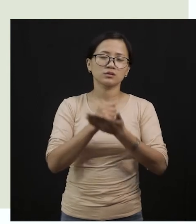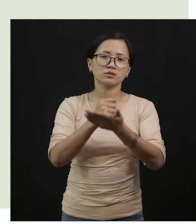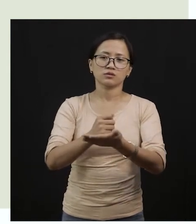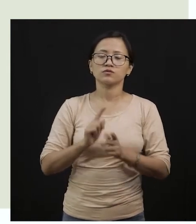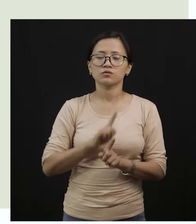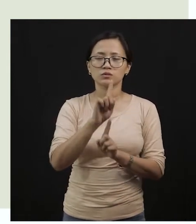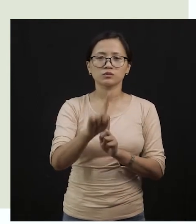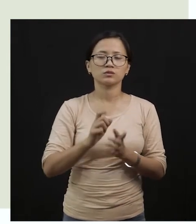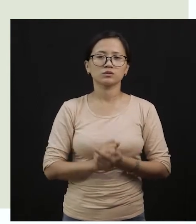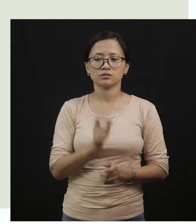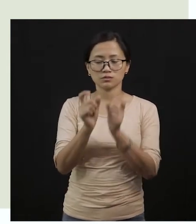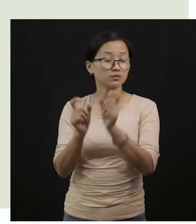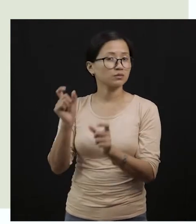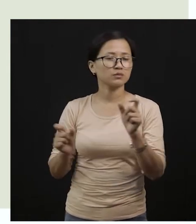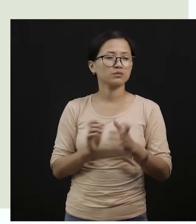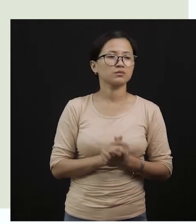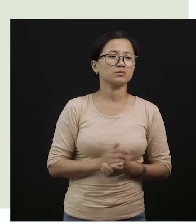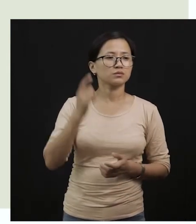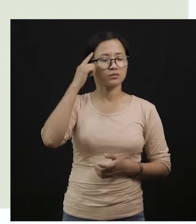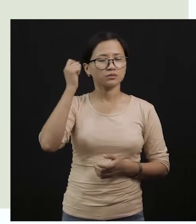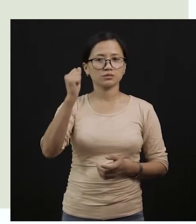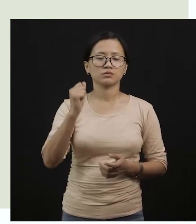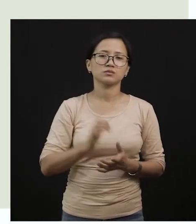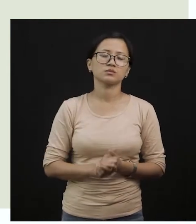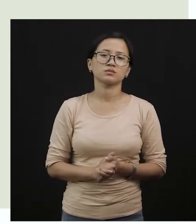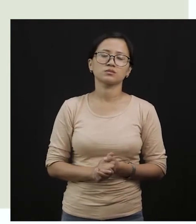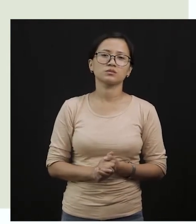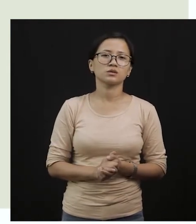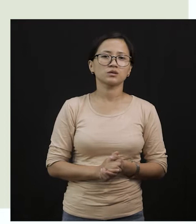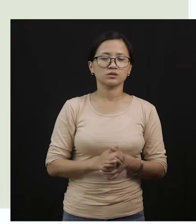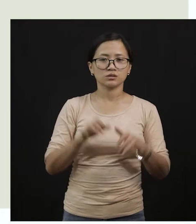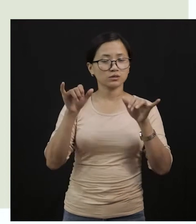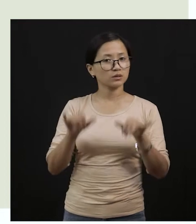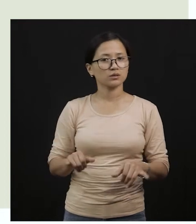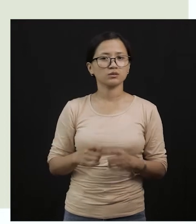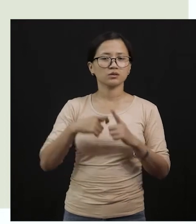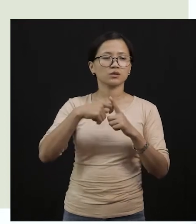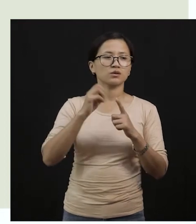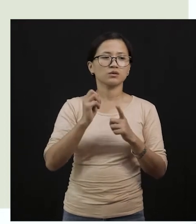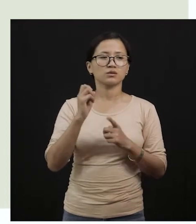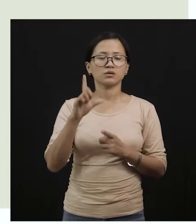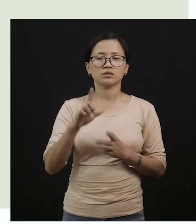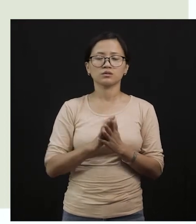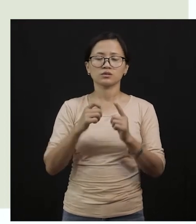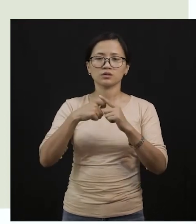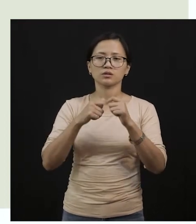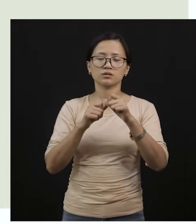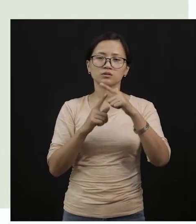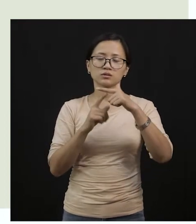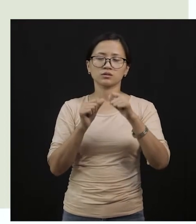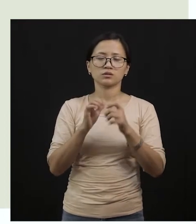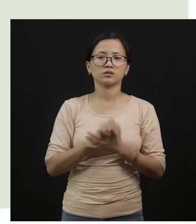of people. Okay? And remember, she's settled in Kolkata. When she first came to India, she settled in